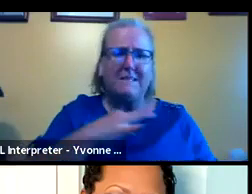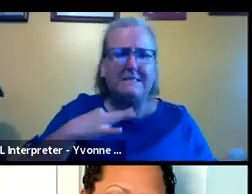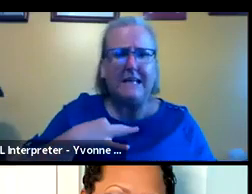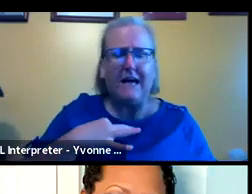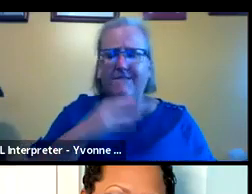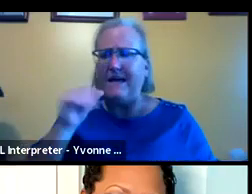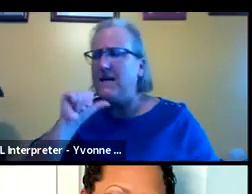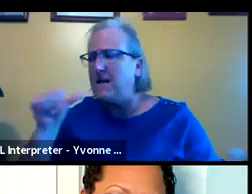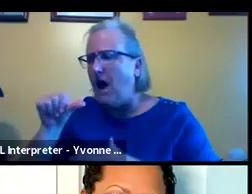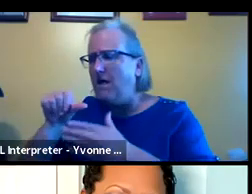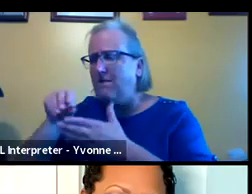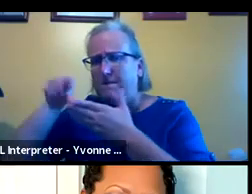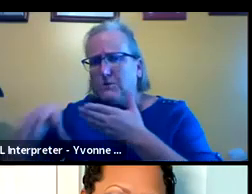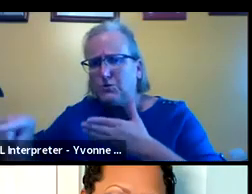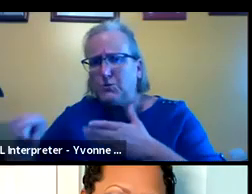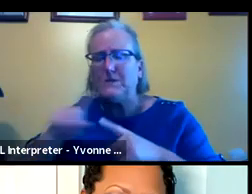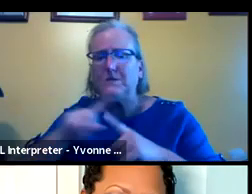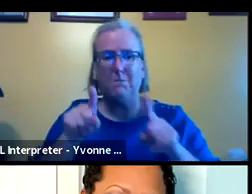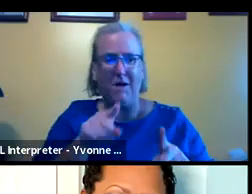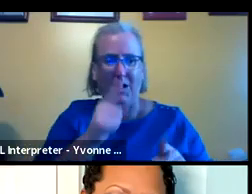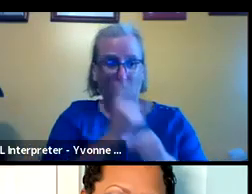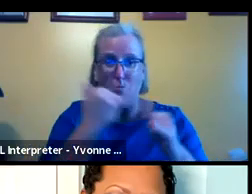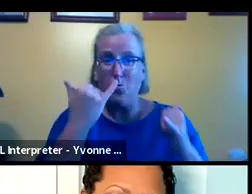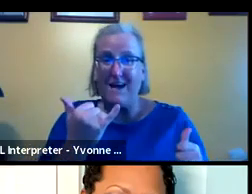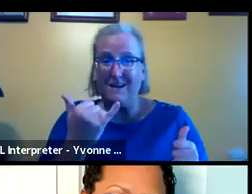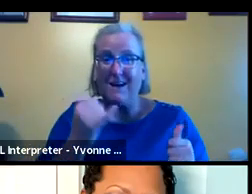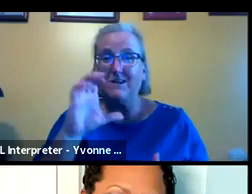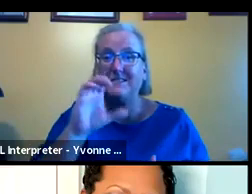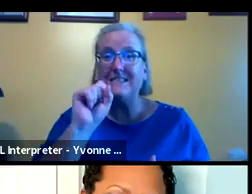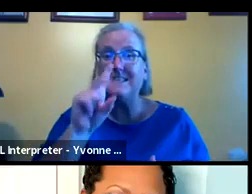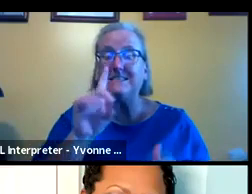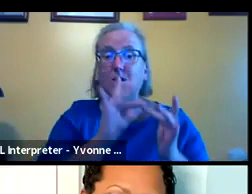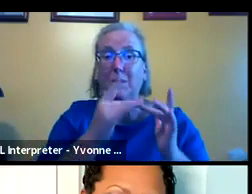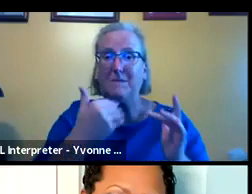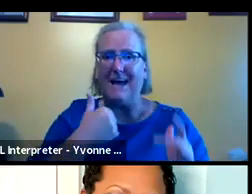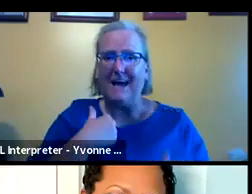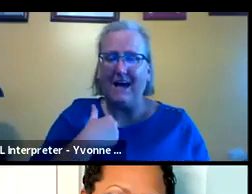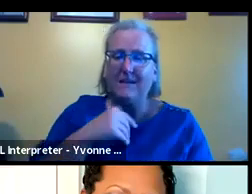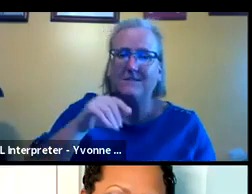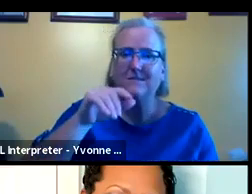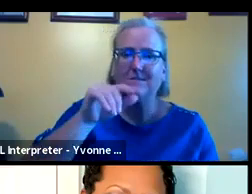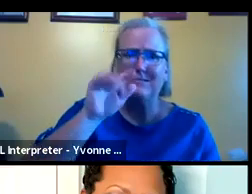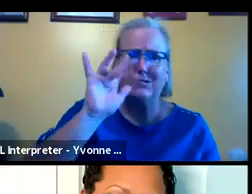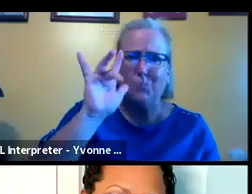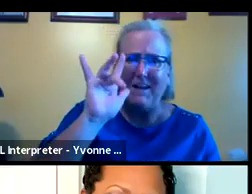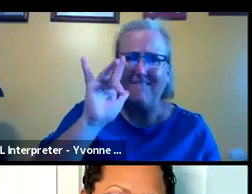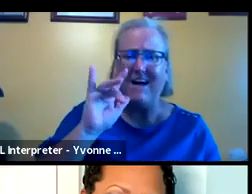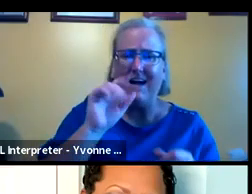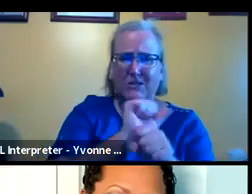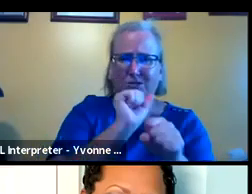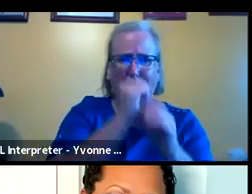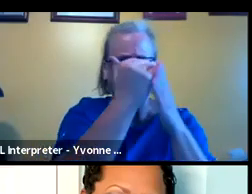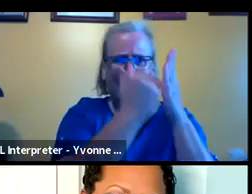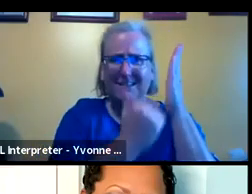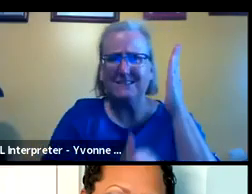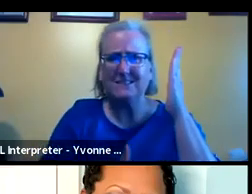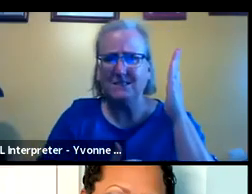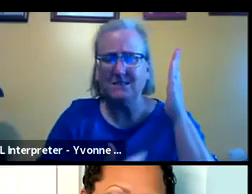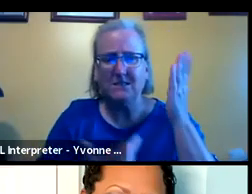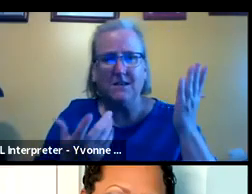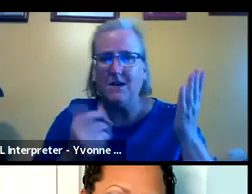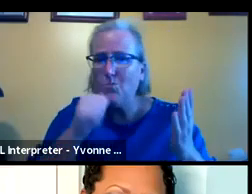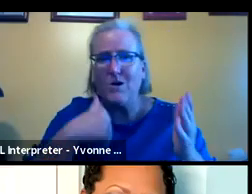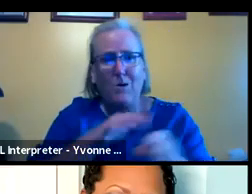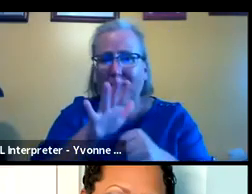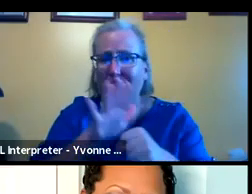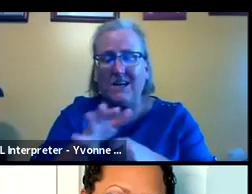currently 25 teaching positions listed on the CSD website and 46 jobs total. There has been a shortage of substitute